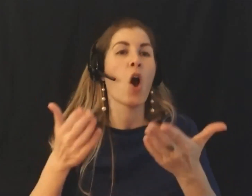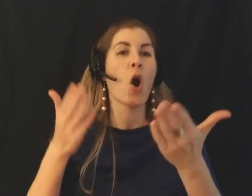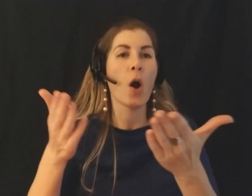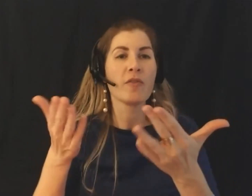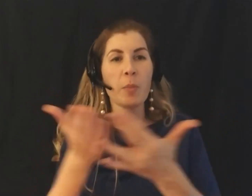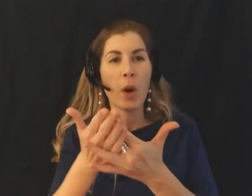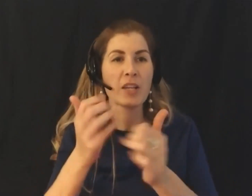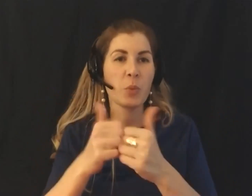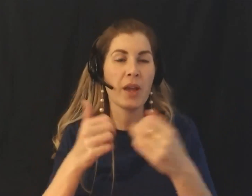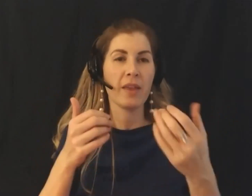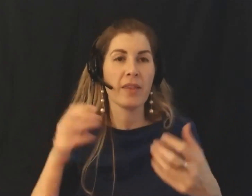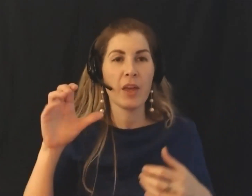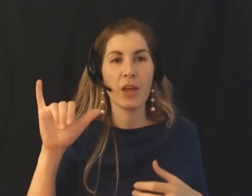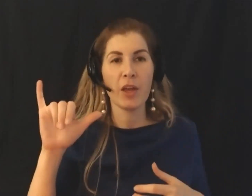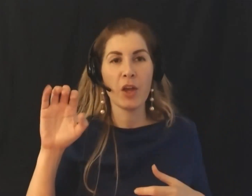yoga.